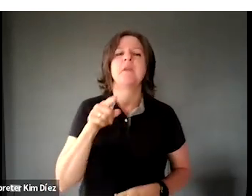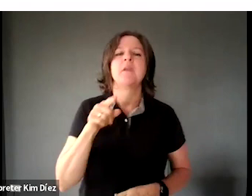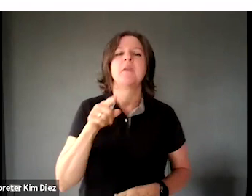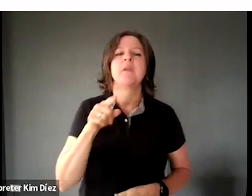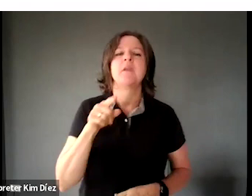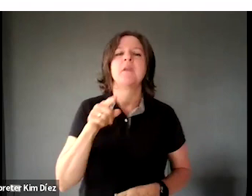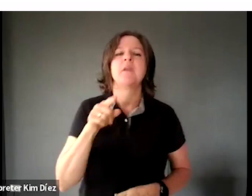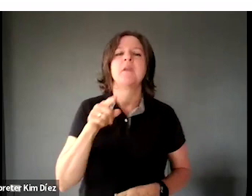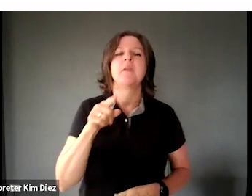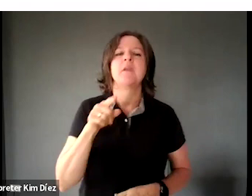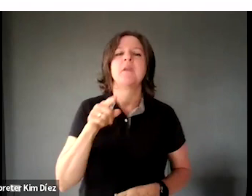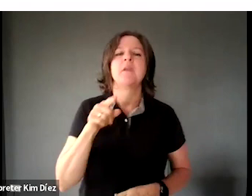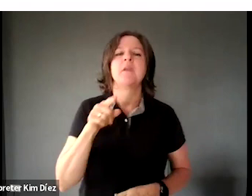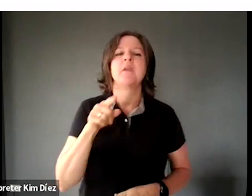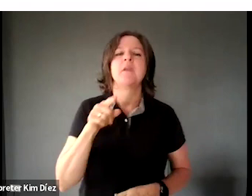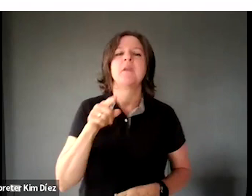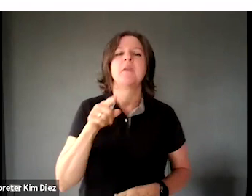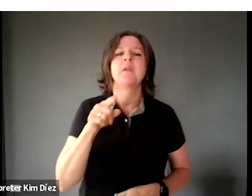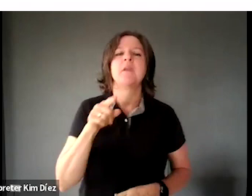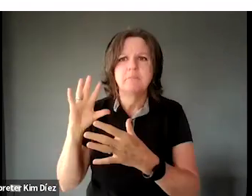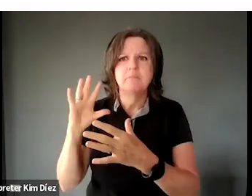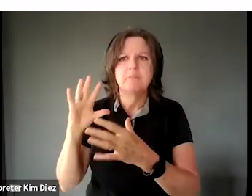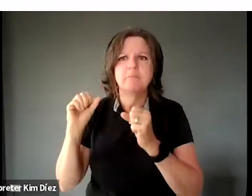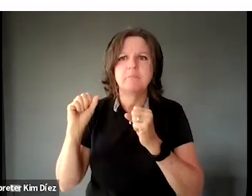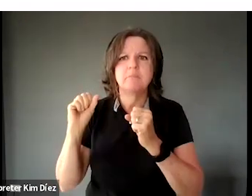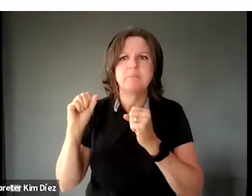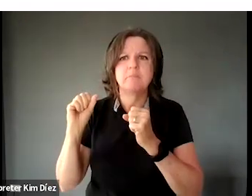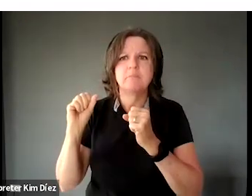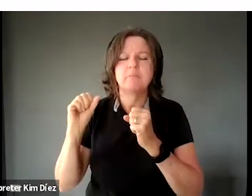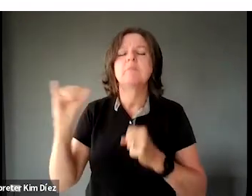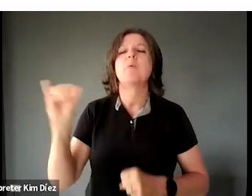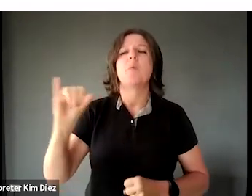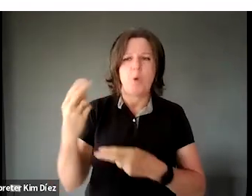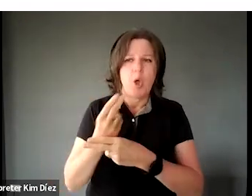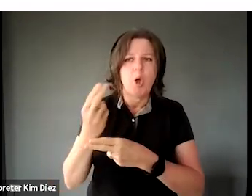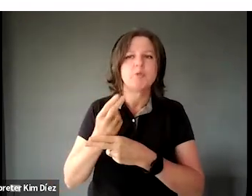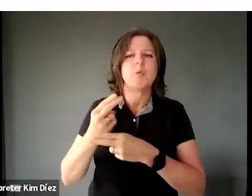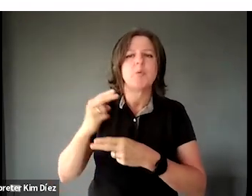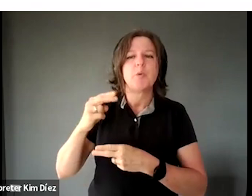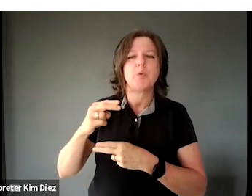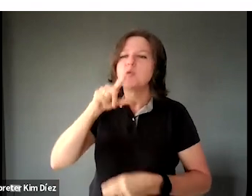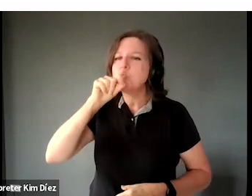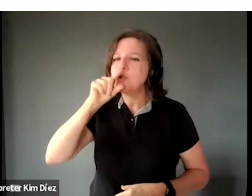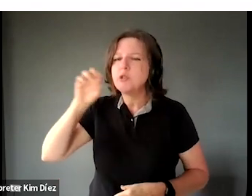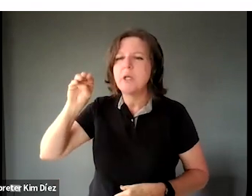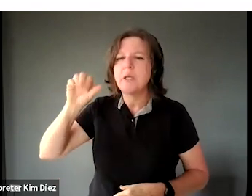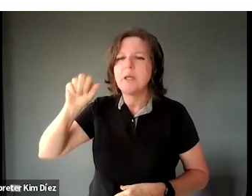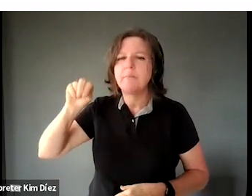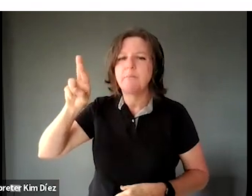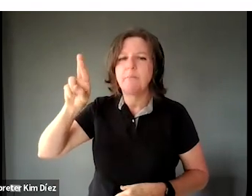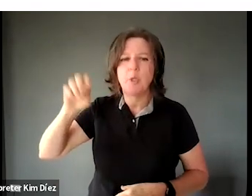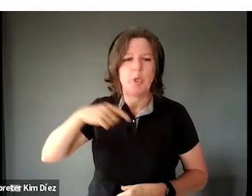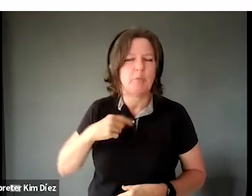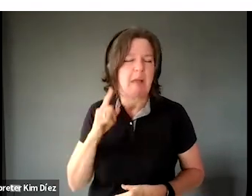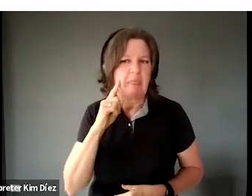buy anything. And this is something that we were able to